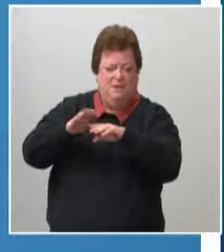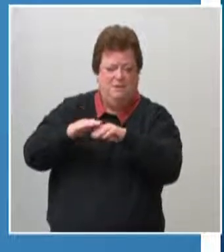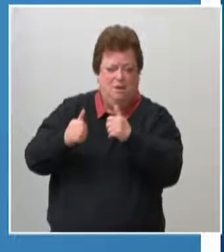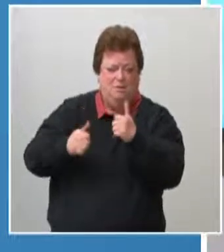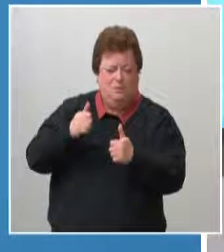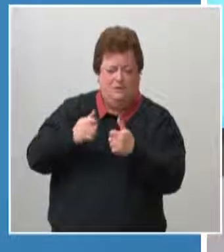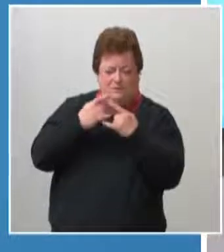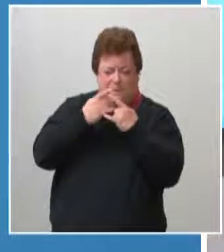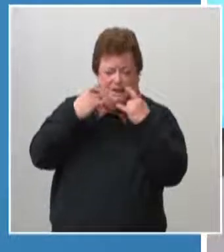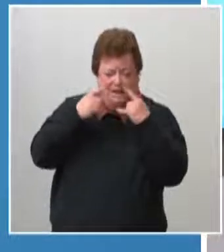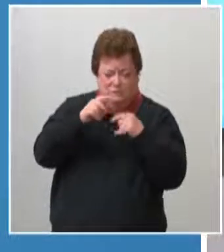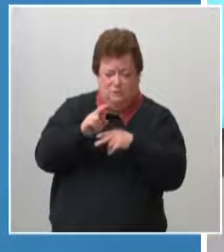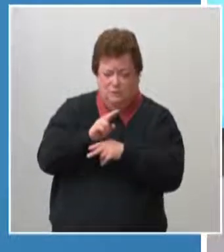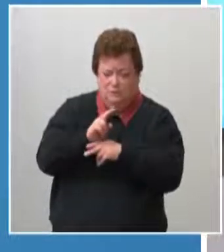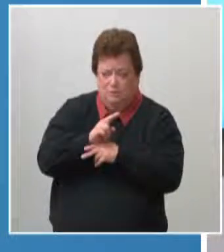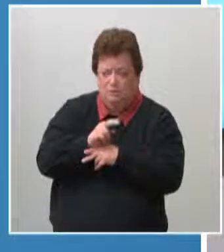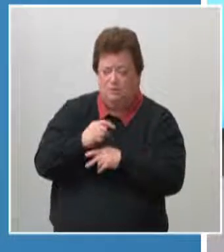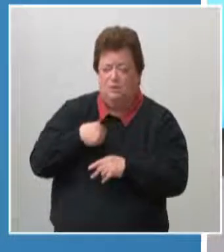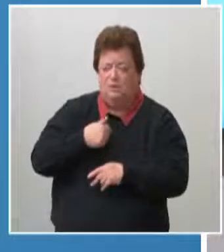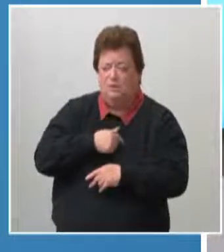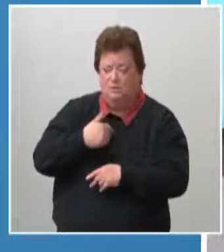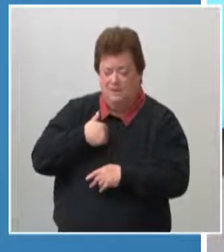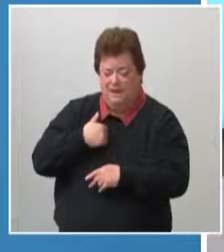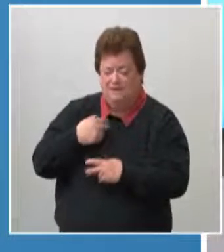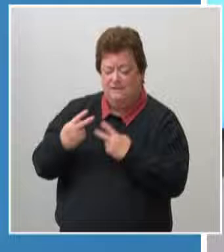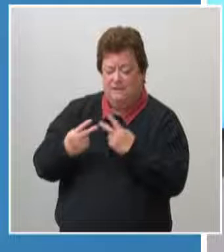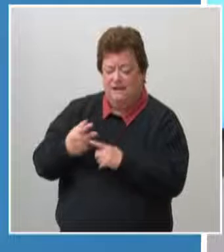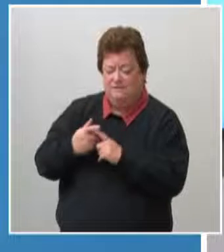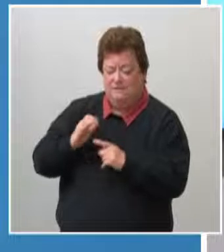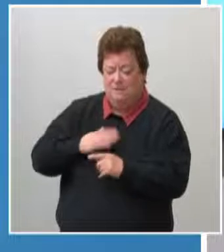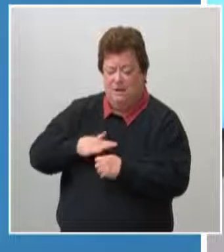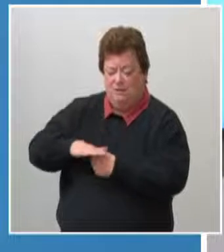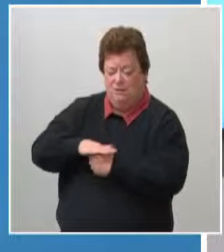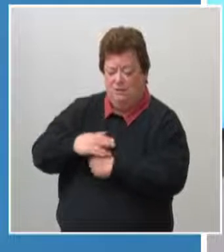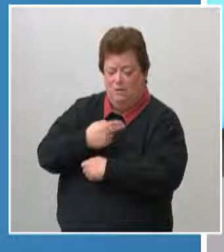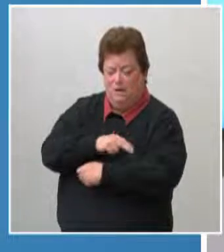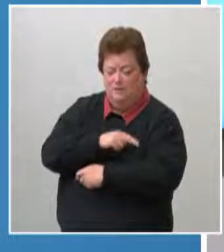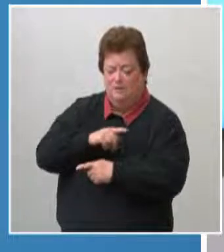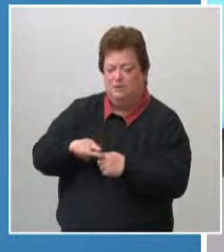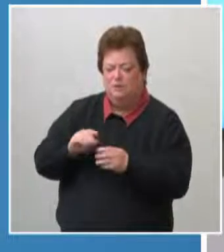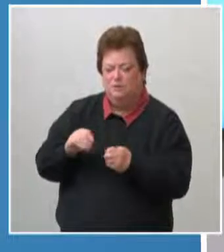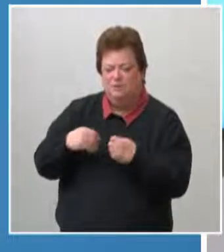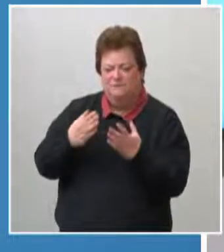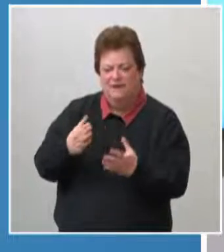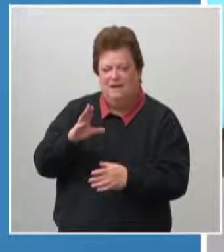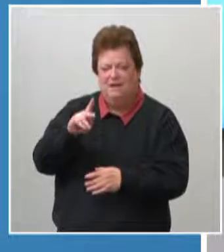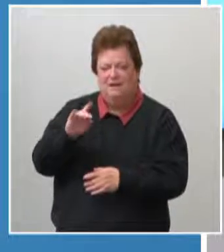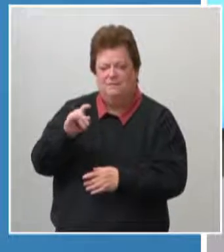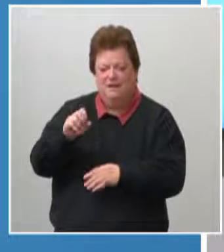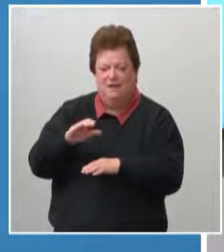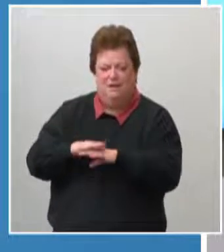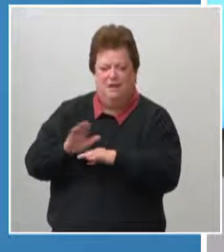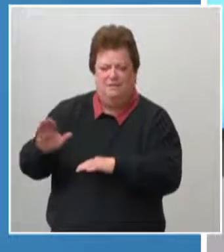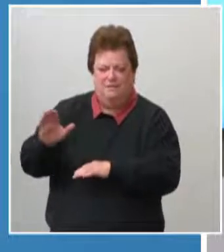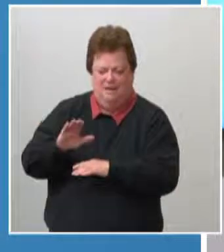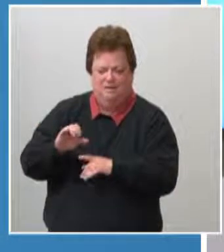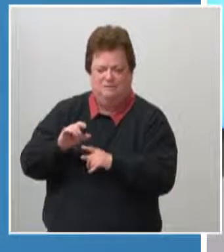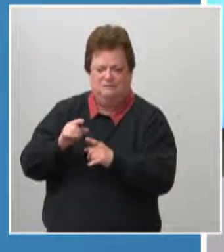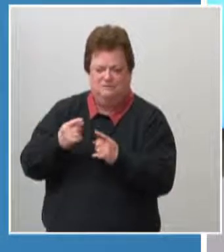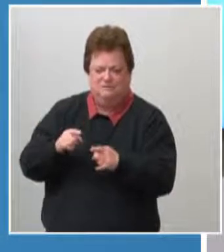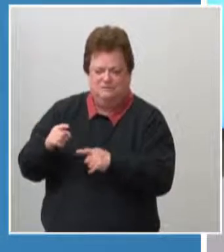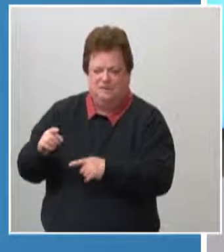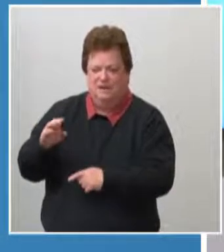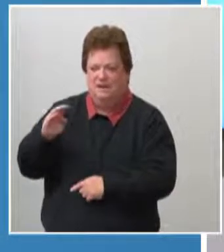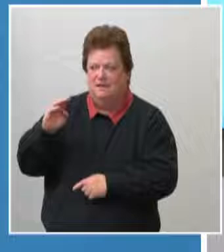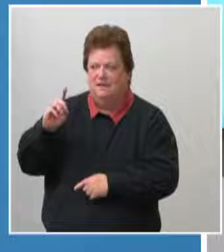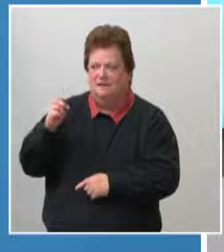have guests from our local hospitals joining us today to provide an update on their current situation. Dr.